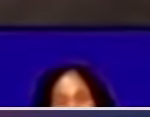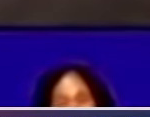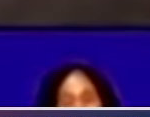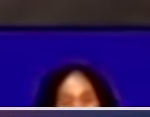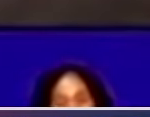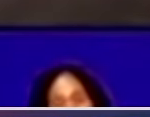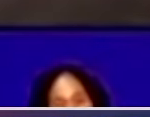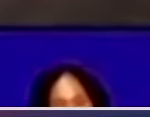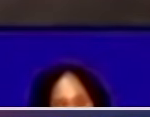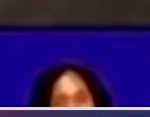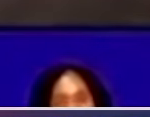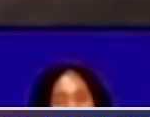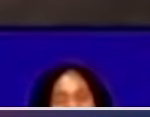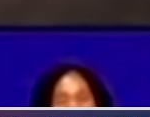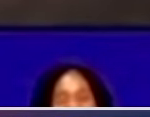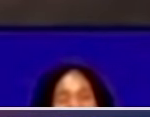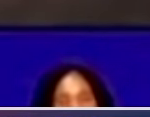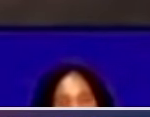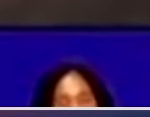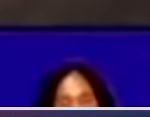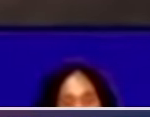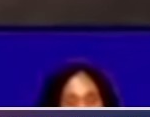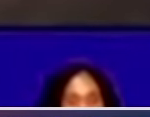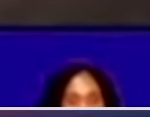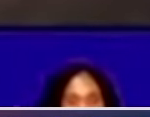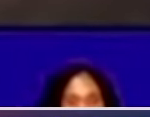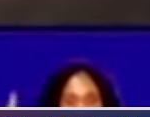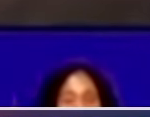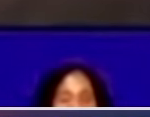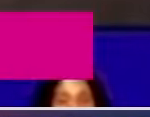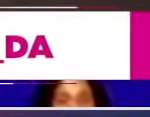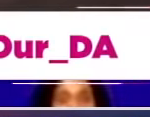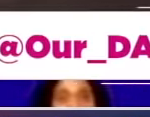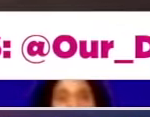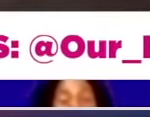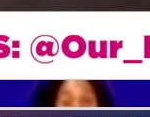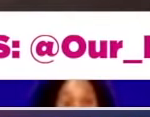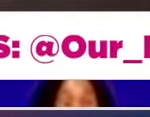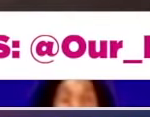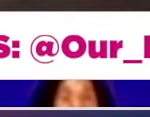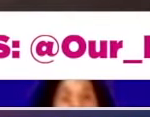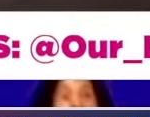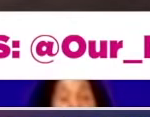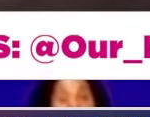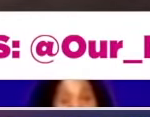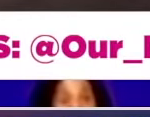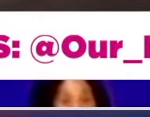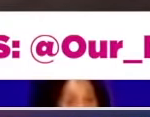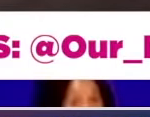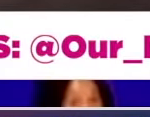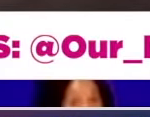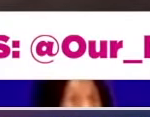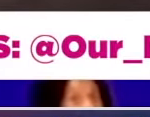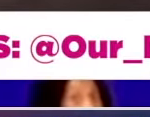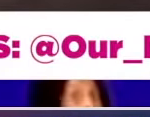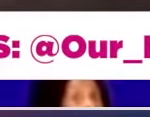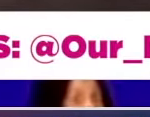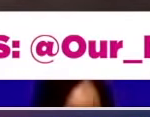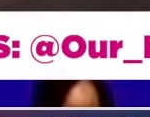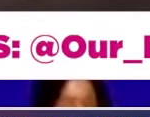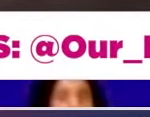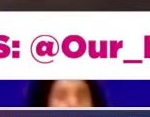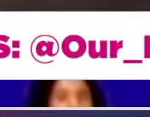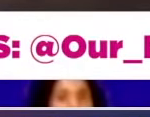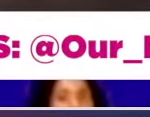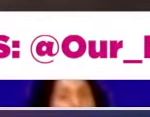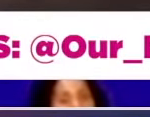legacy. But it's going to require you taking action, and action now. So what do you say, Mr.